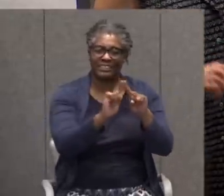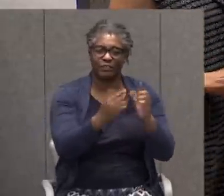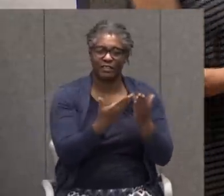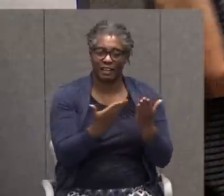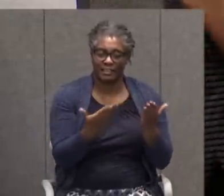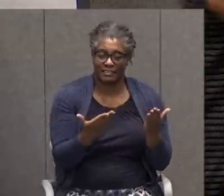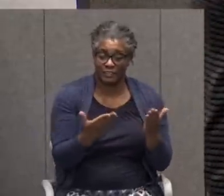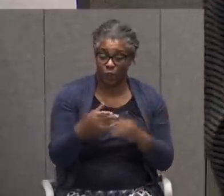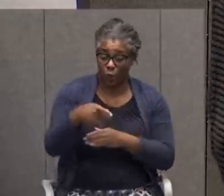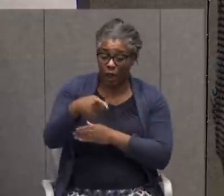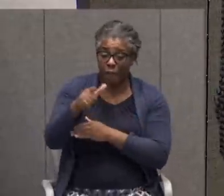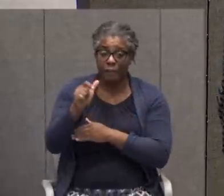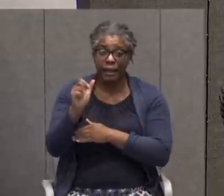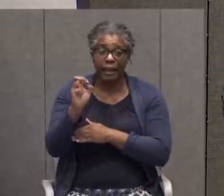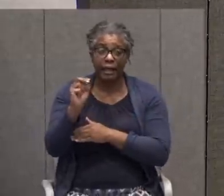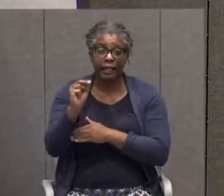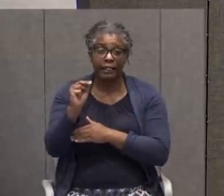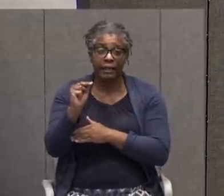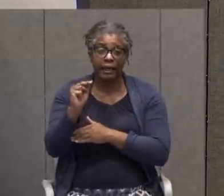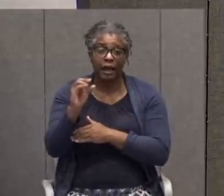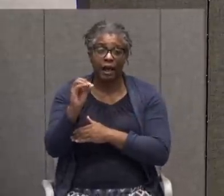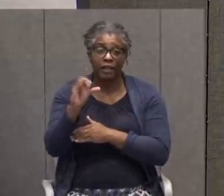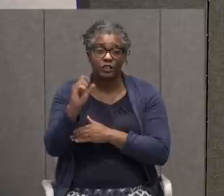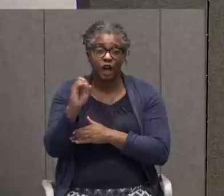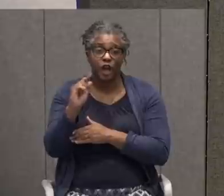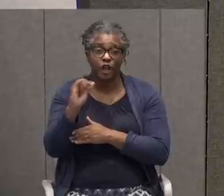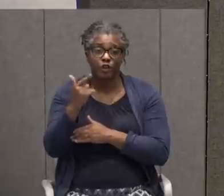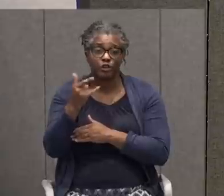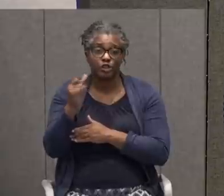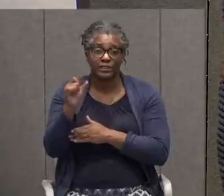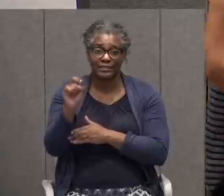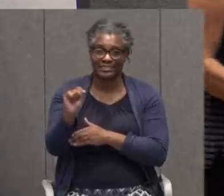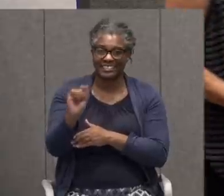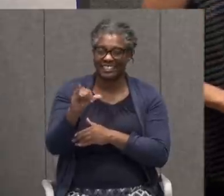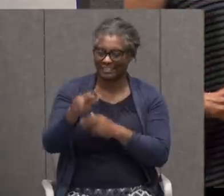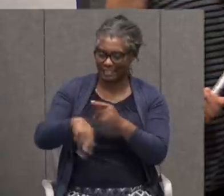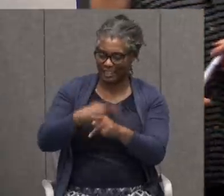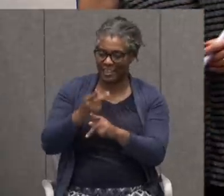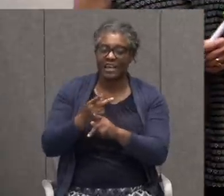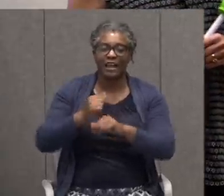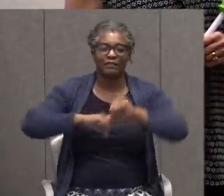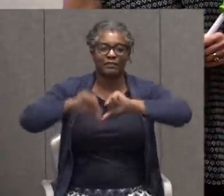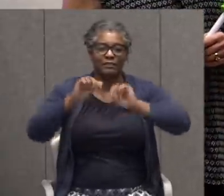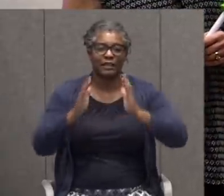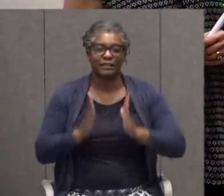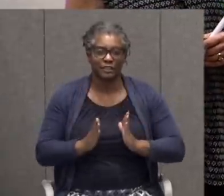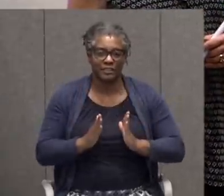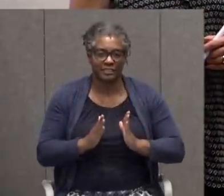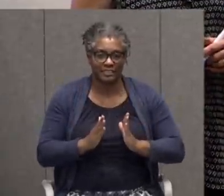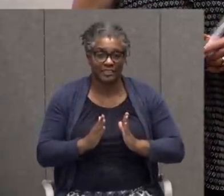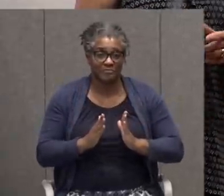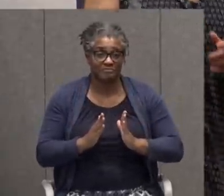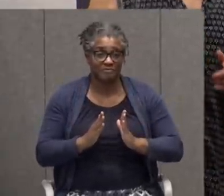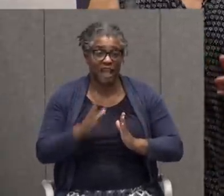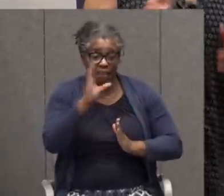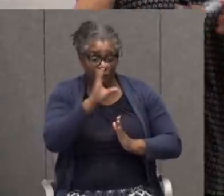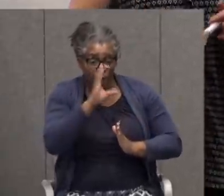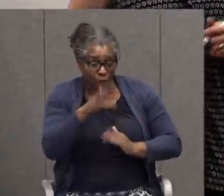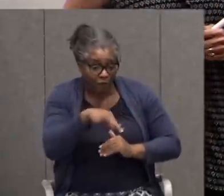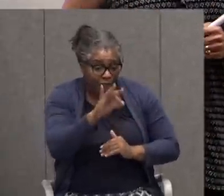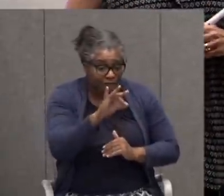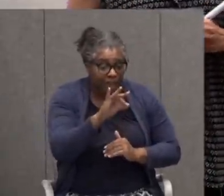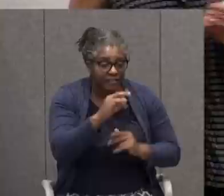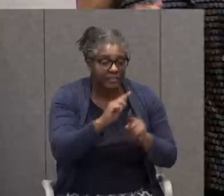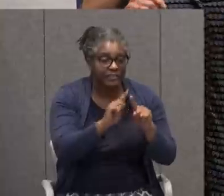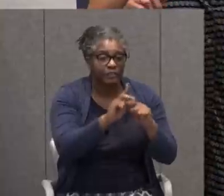scientist that look for both kinds of fossils. Sounds like an exciting job. So you could